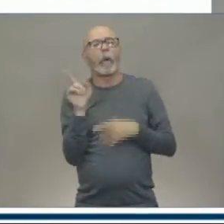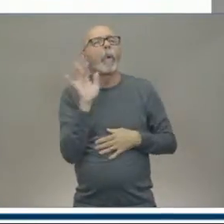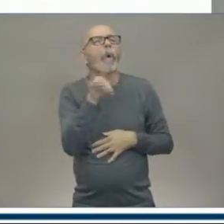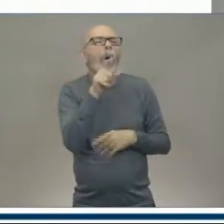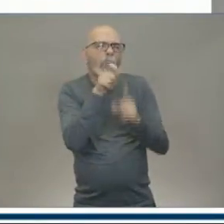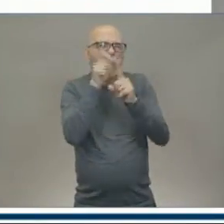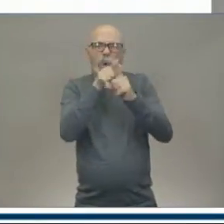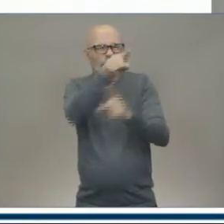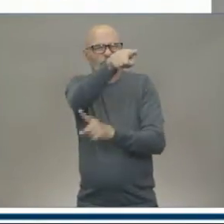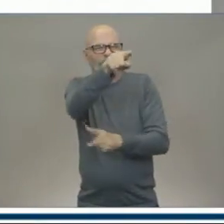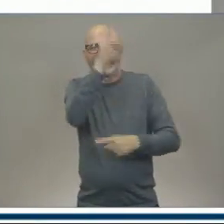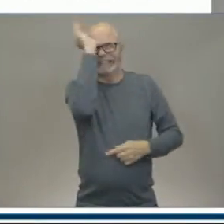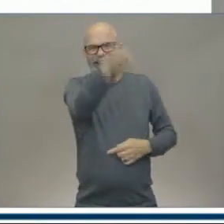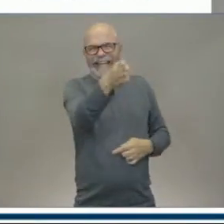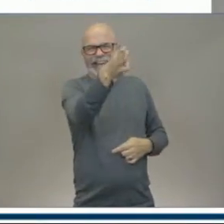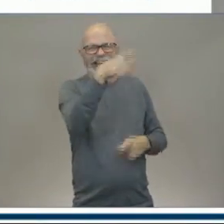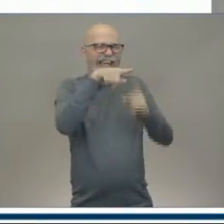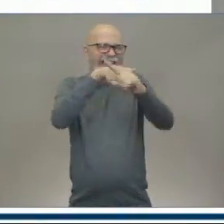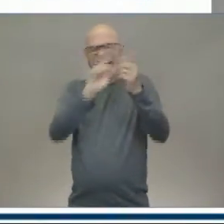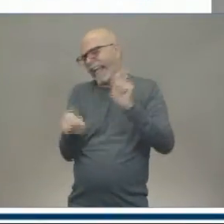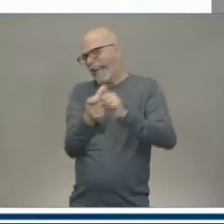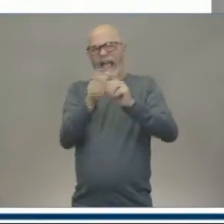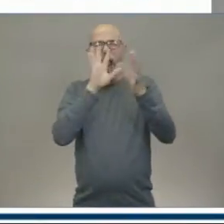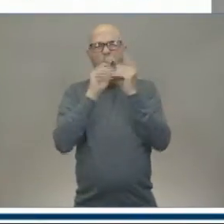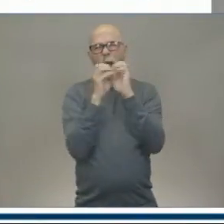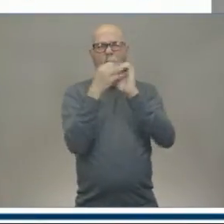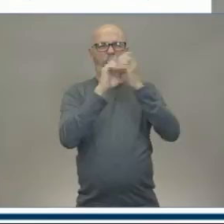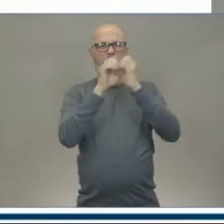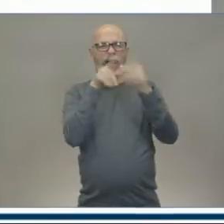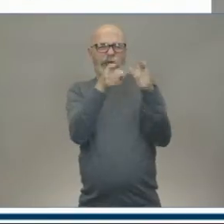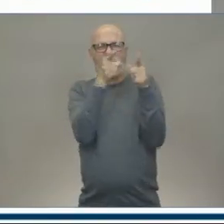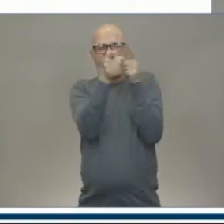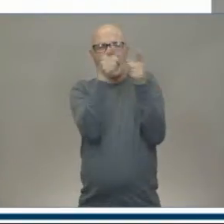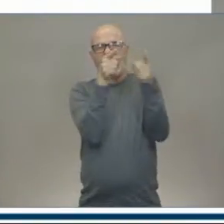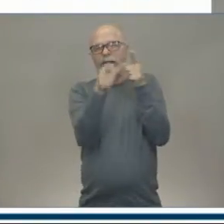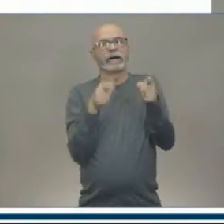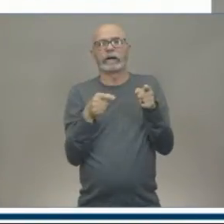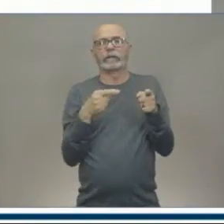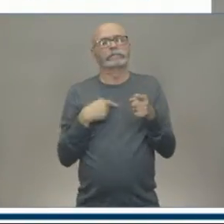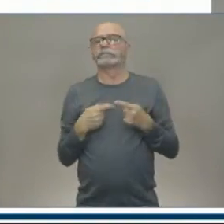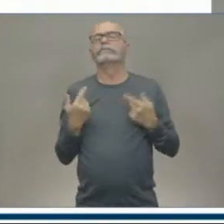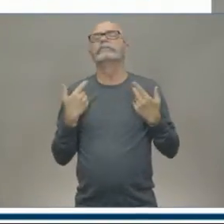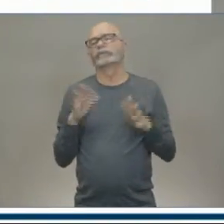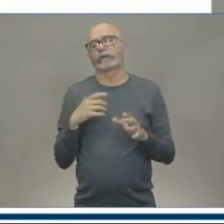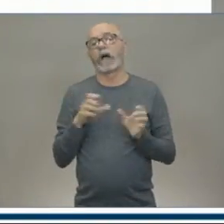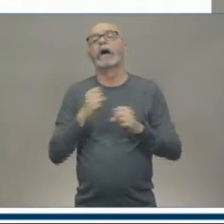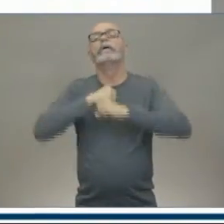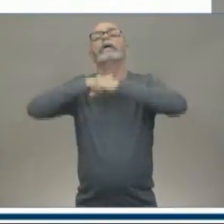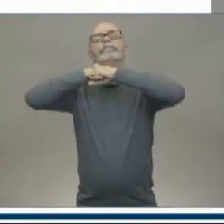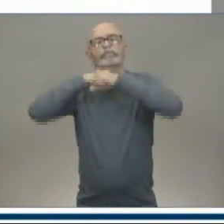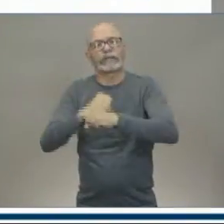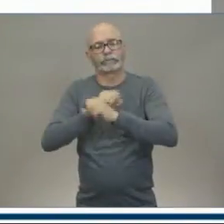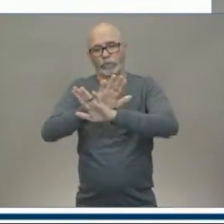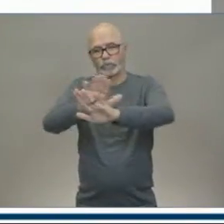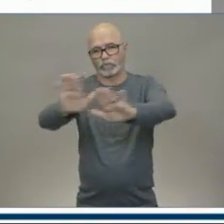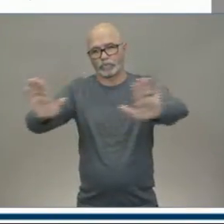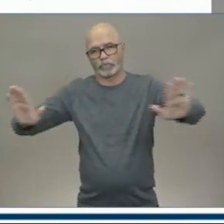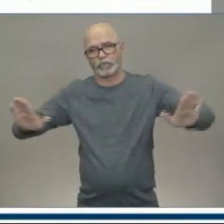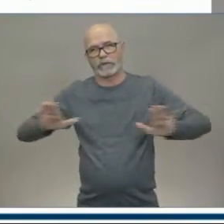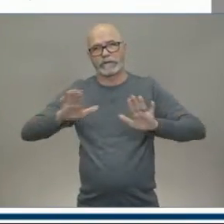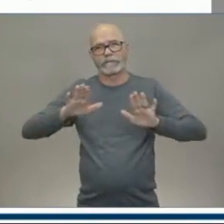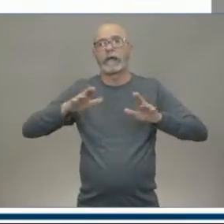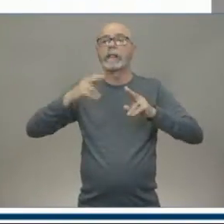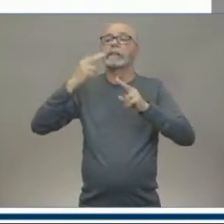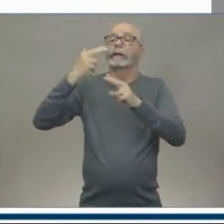media. I am very protective of these people, Tim, and I'm not going to put them into a situation where we put an